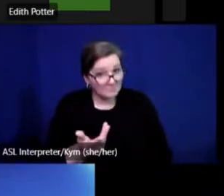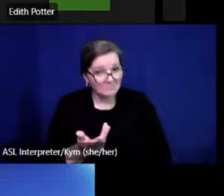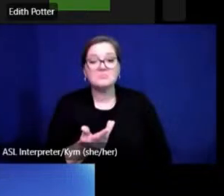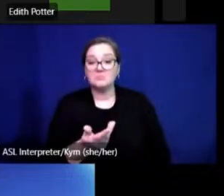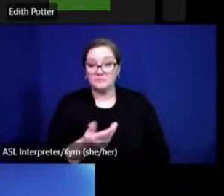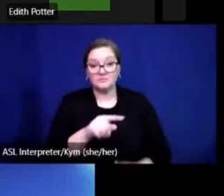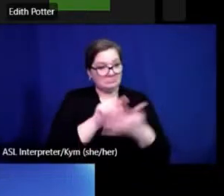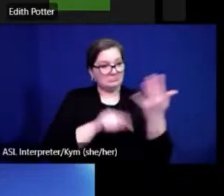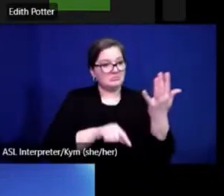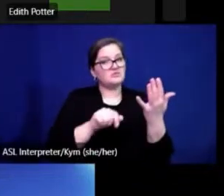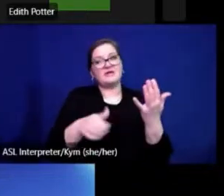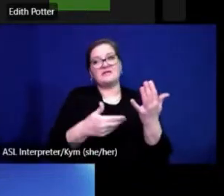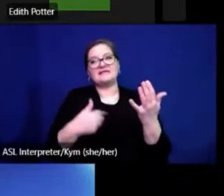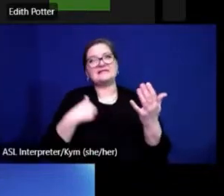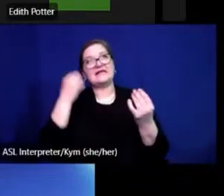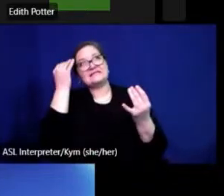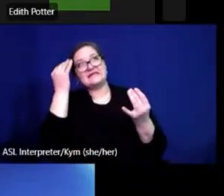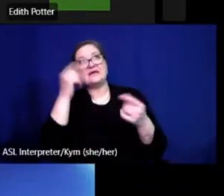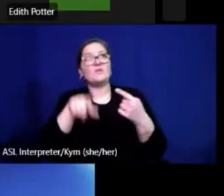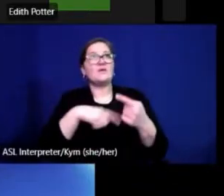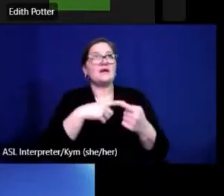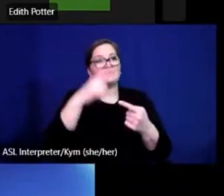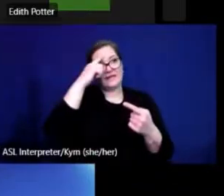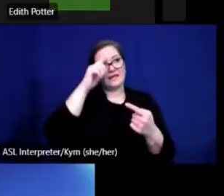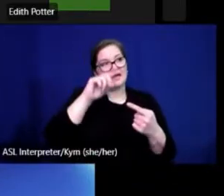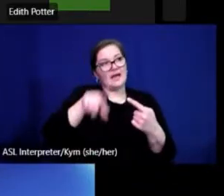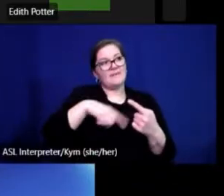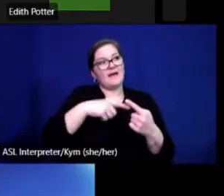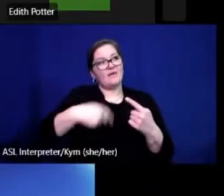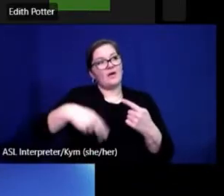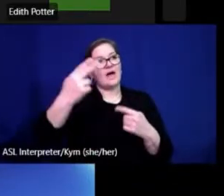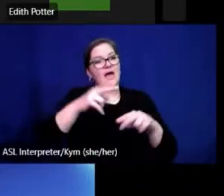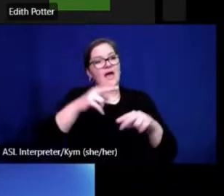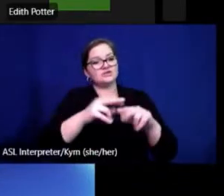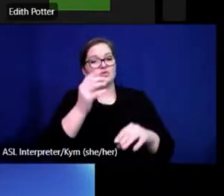other things I think about when I think about eating high sodium diets.